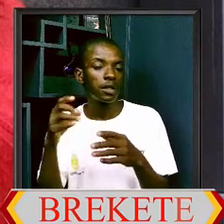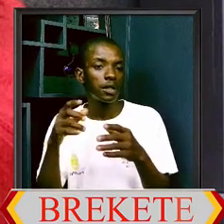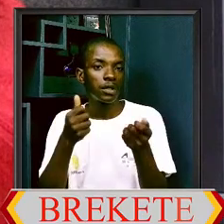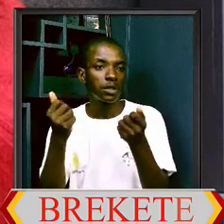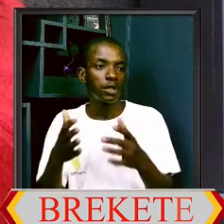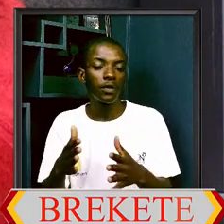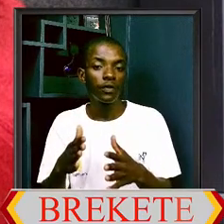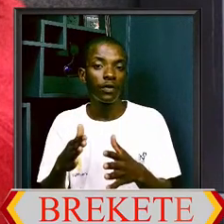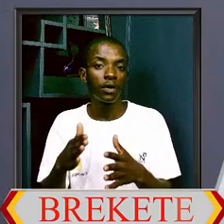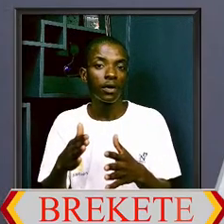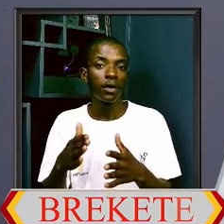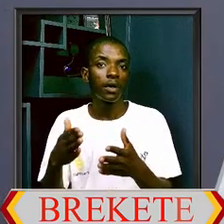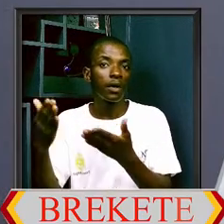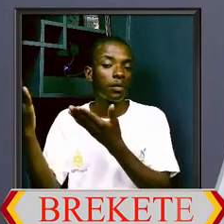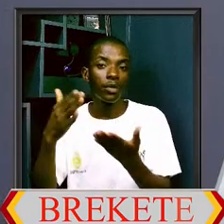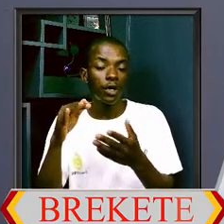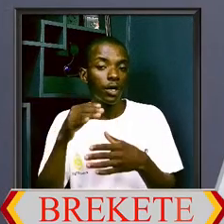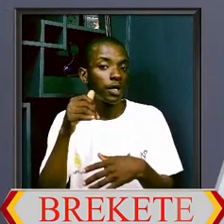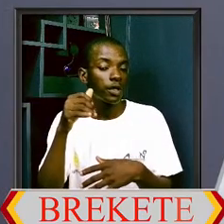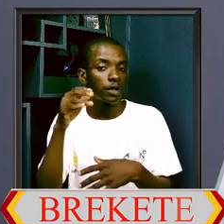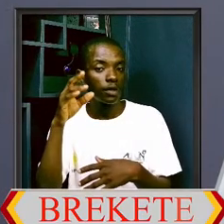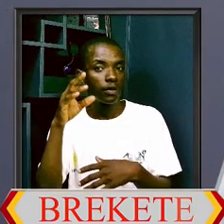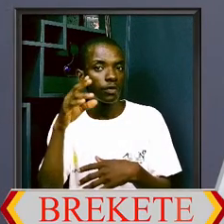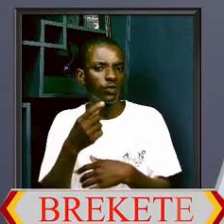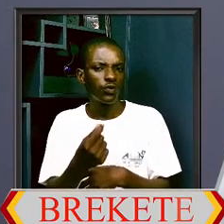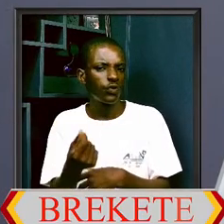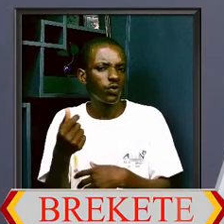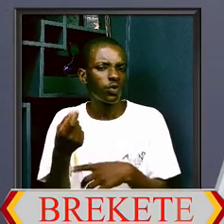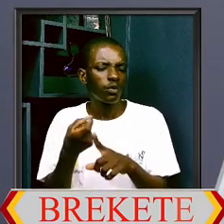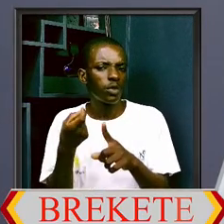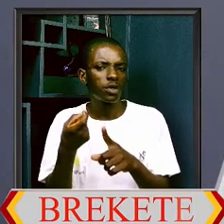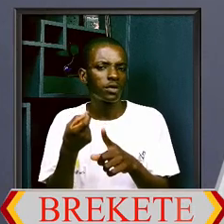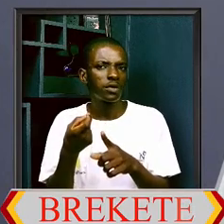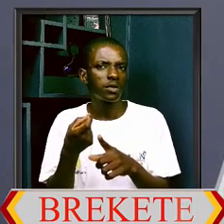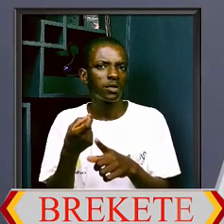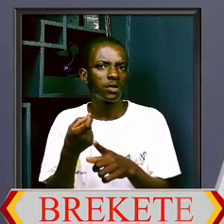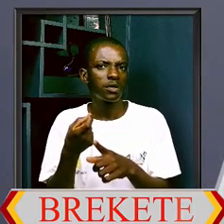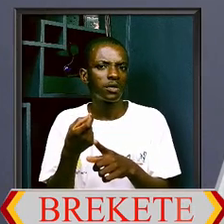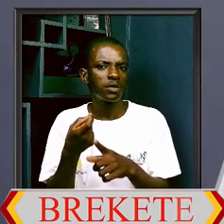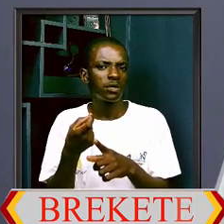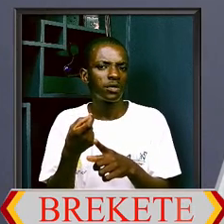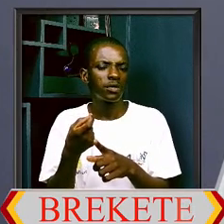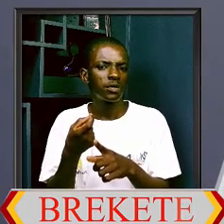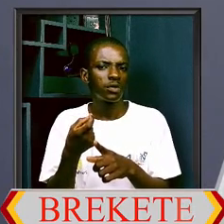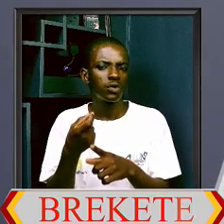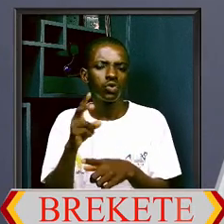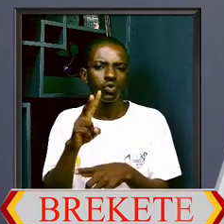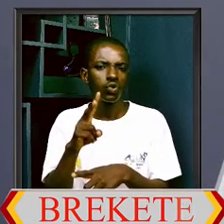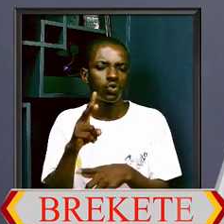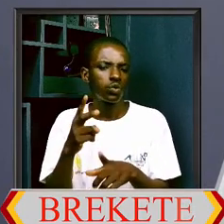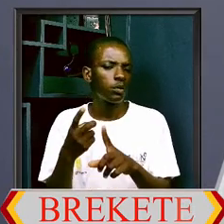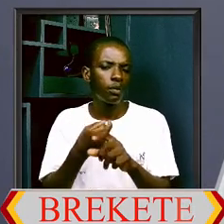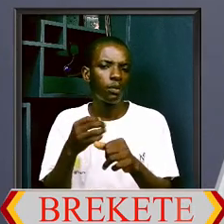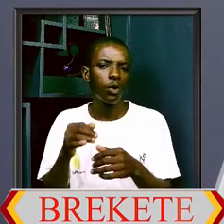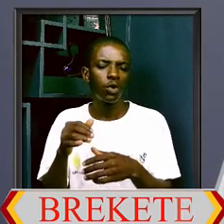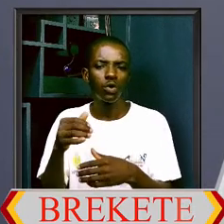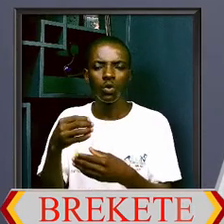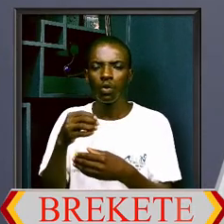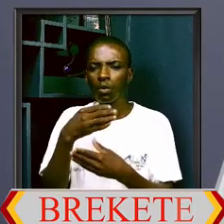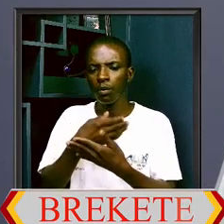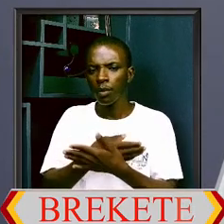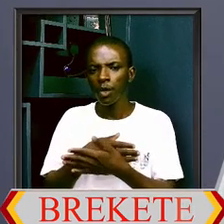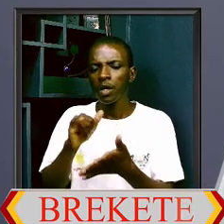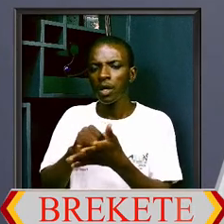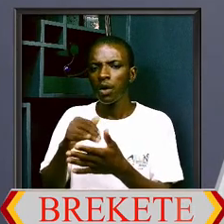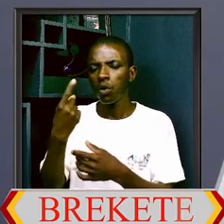yes how old was that child a few months month mon I think two months old baby he talk say one woman